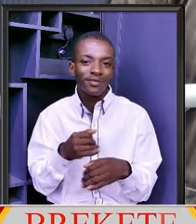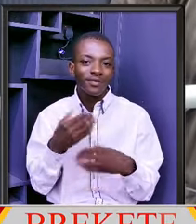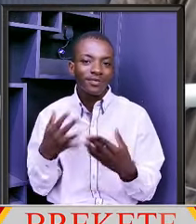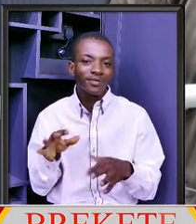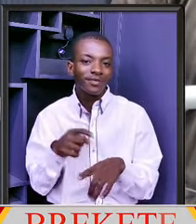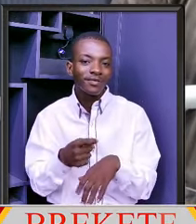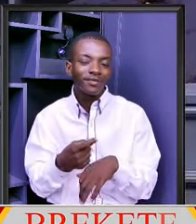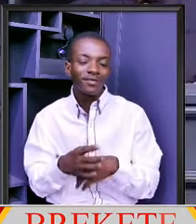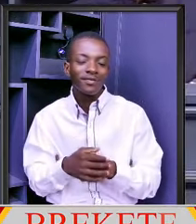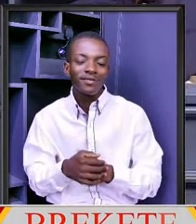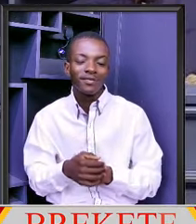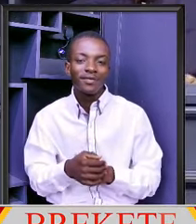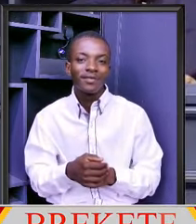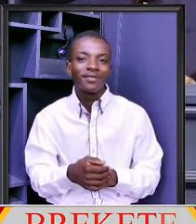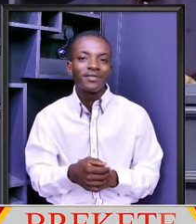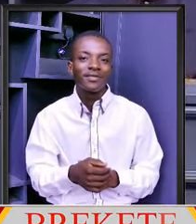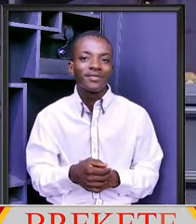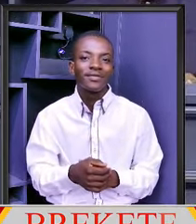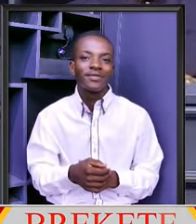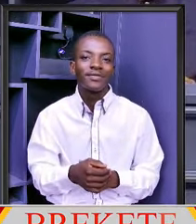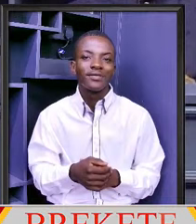today.